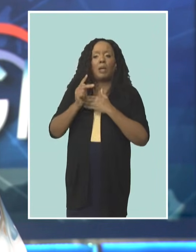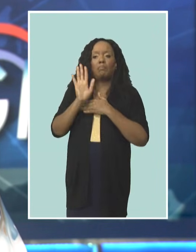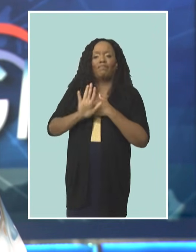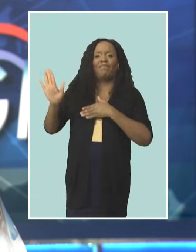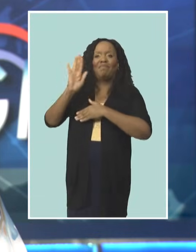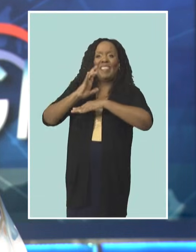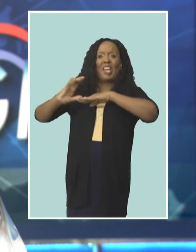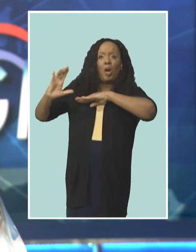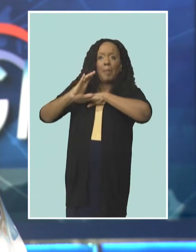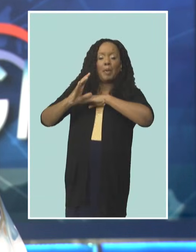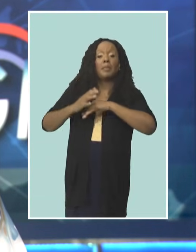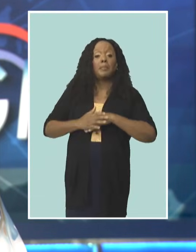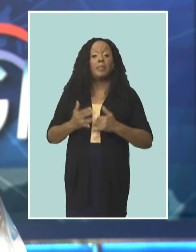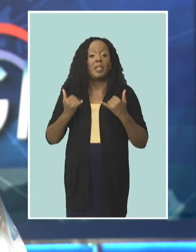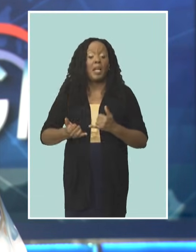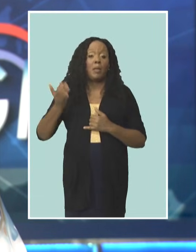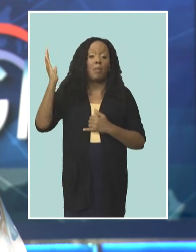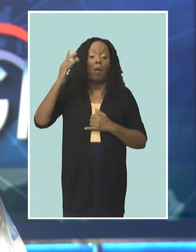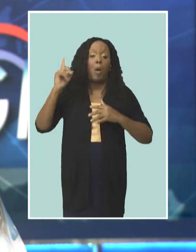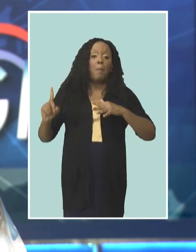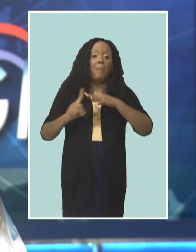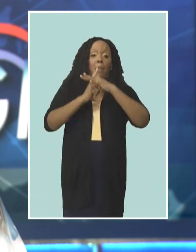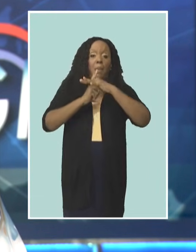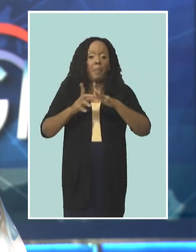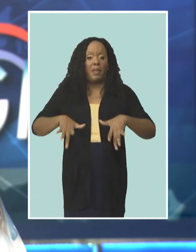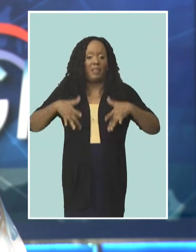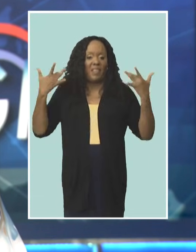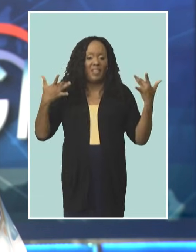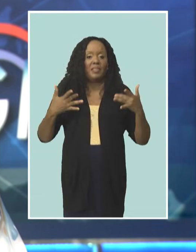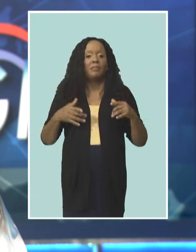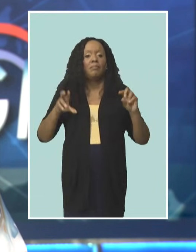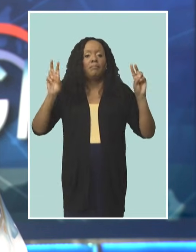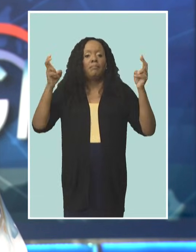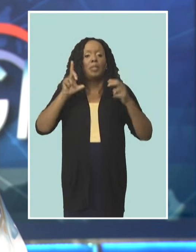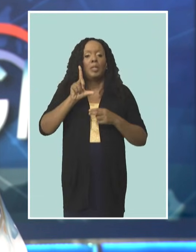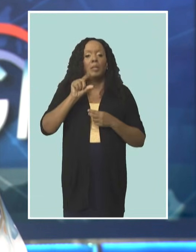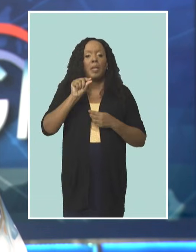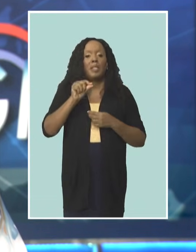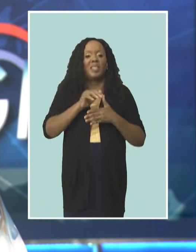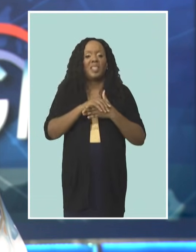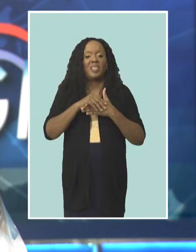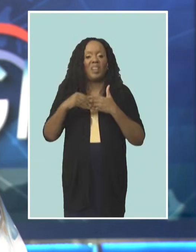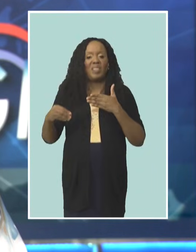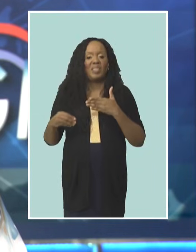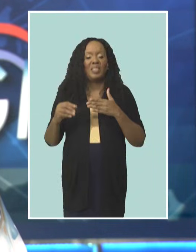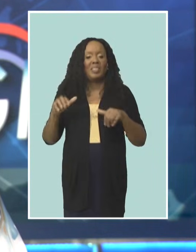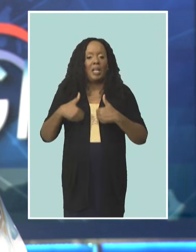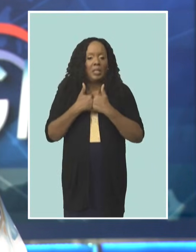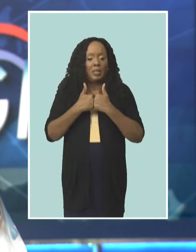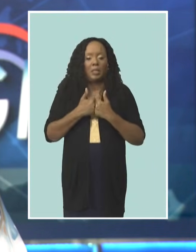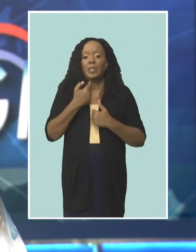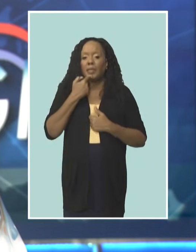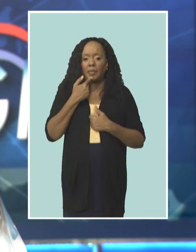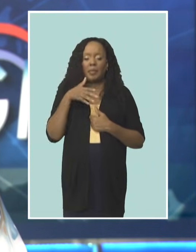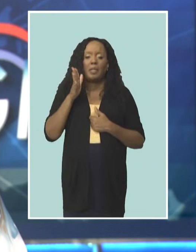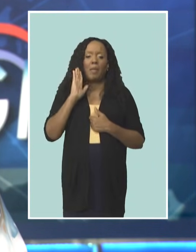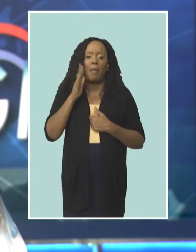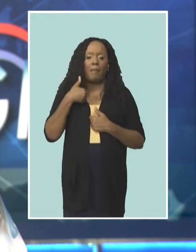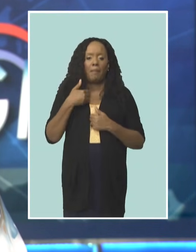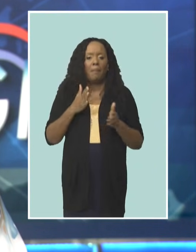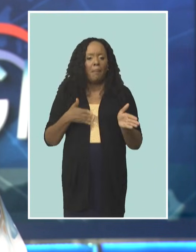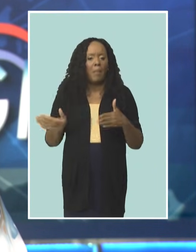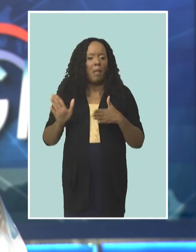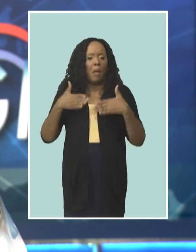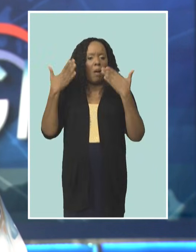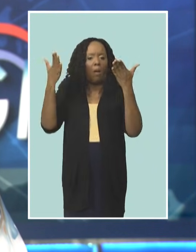pop-up event at the Barbados Entrepreneurship Foundation's $20 Challenge, Minister Griffith made it known that there are plans in place to